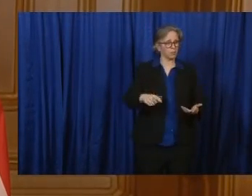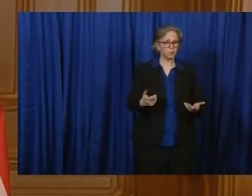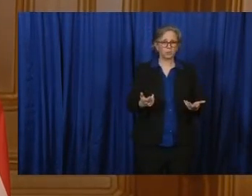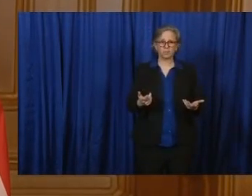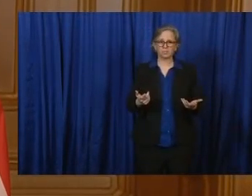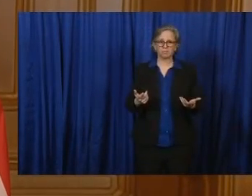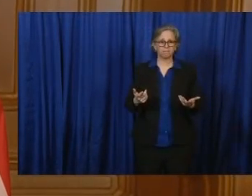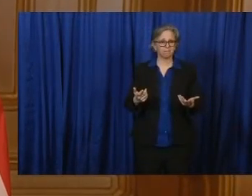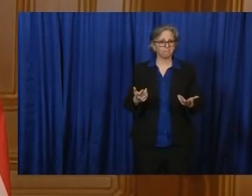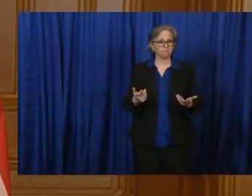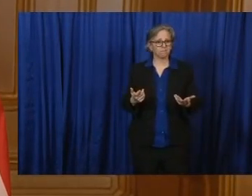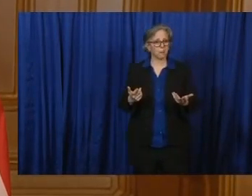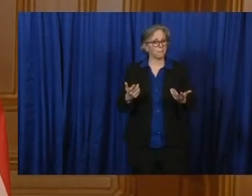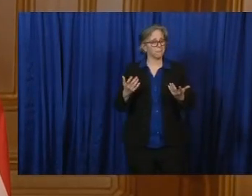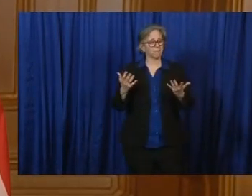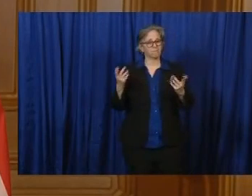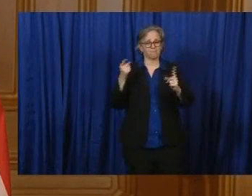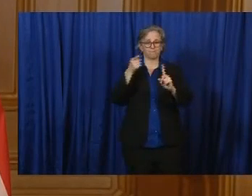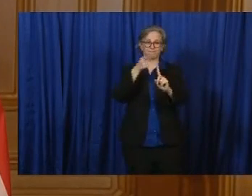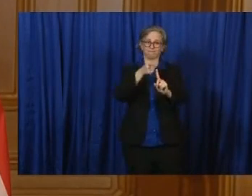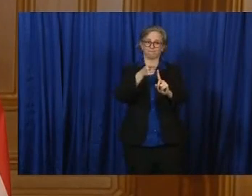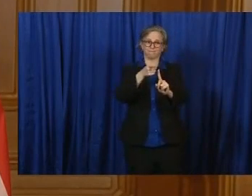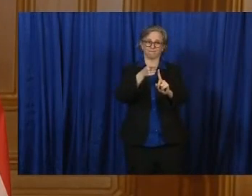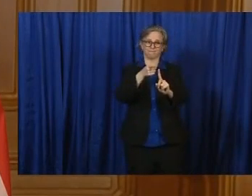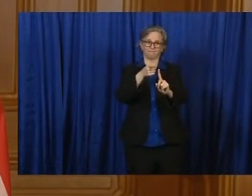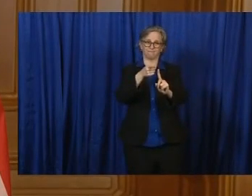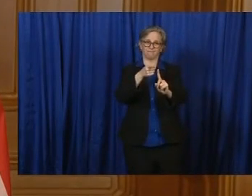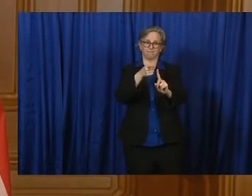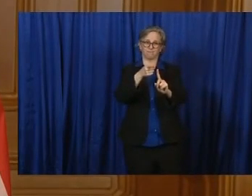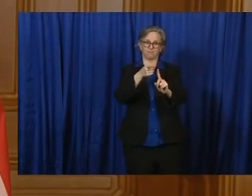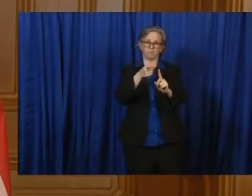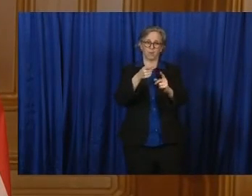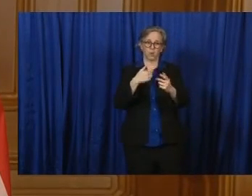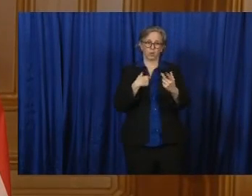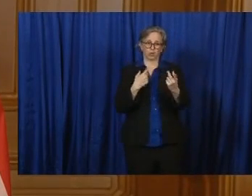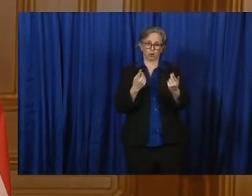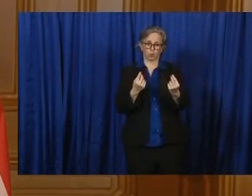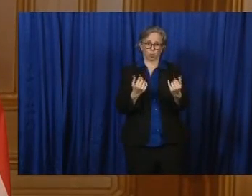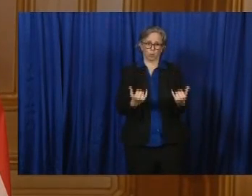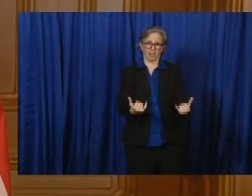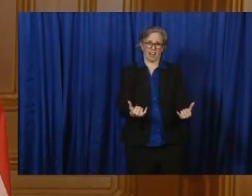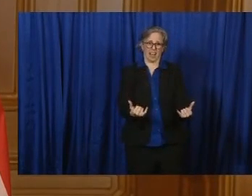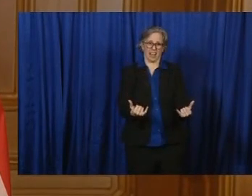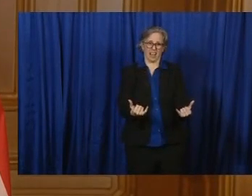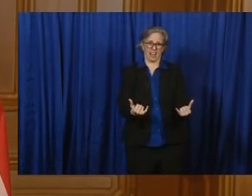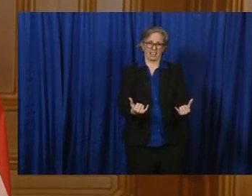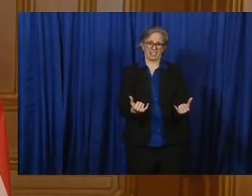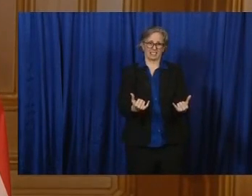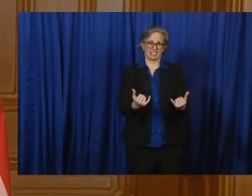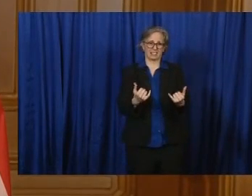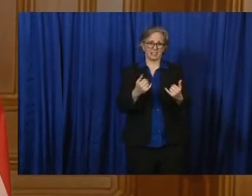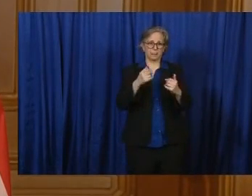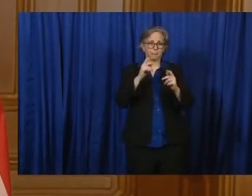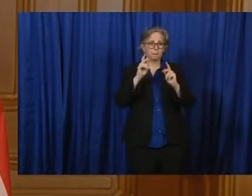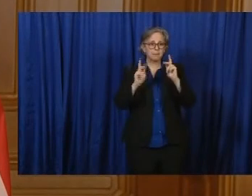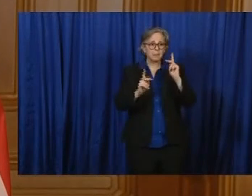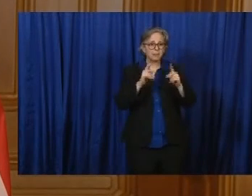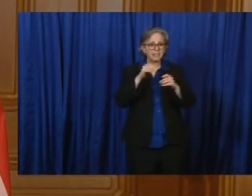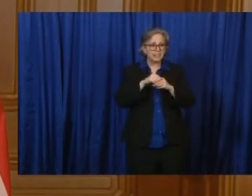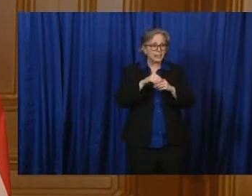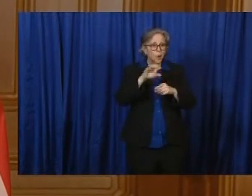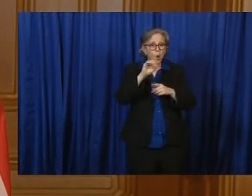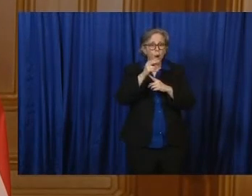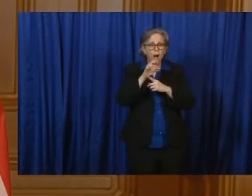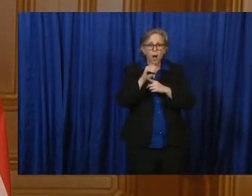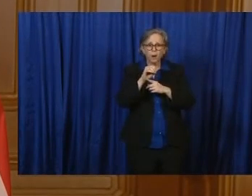saying, that ultimately, how well we do is going to be determined by each individual in Ohio and how well they stay away from